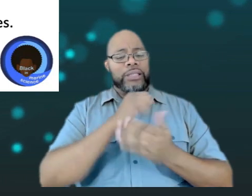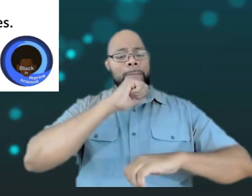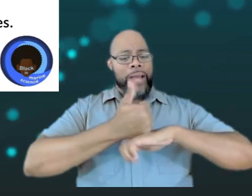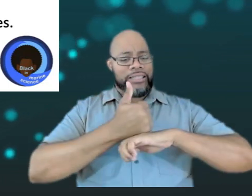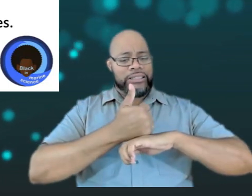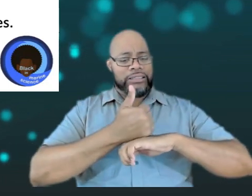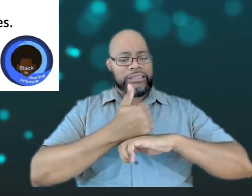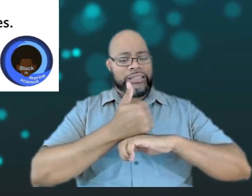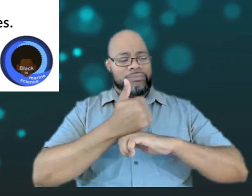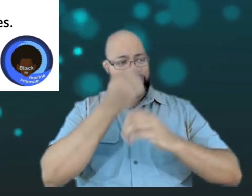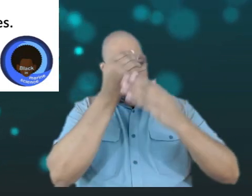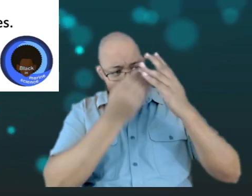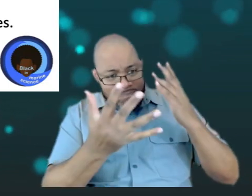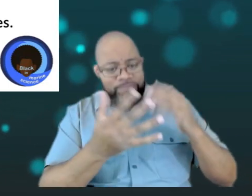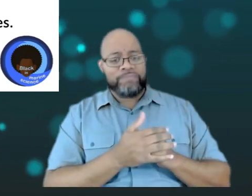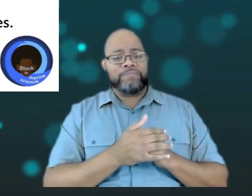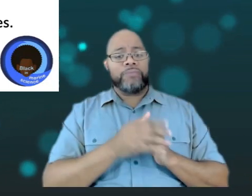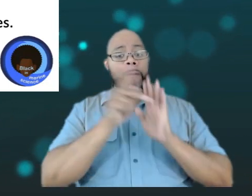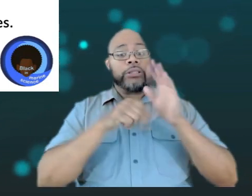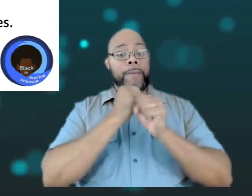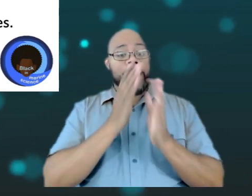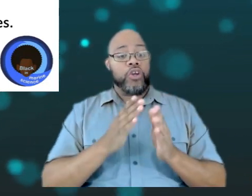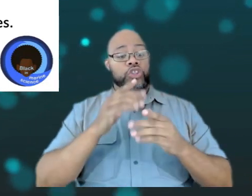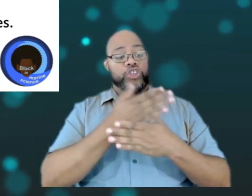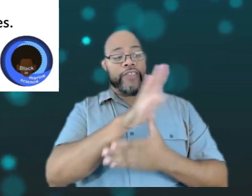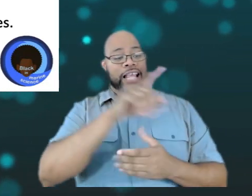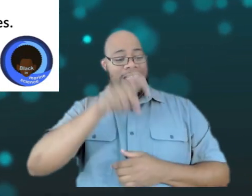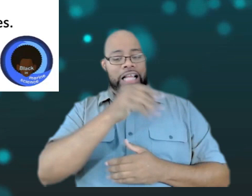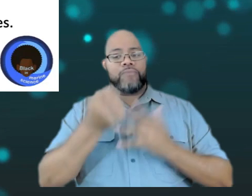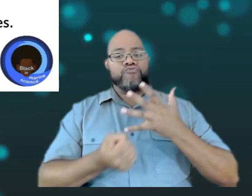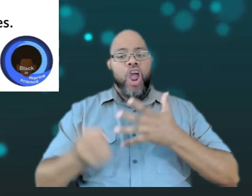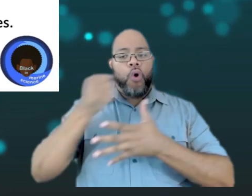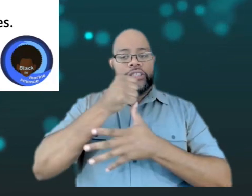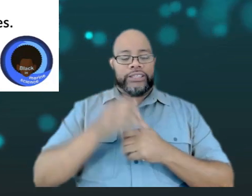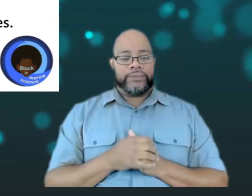insights while policymakers share their needs and priorities.